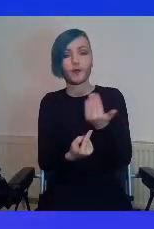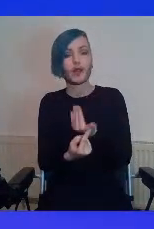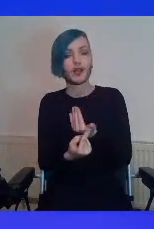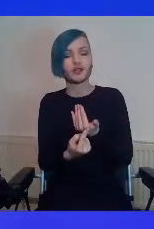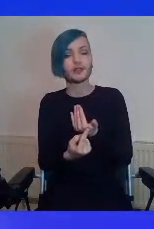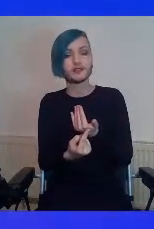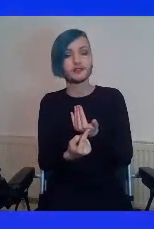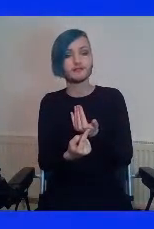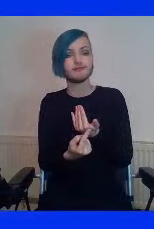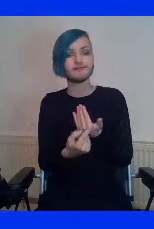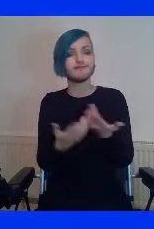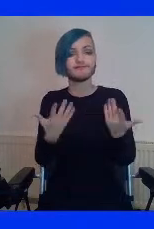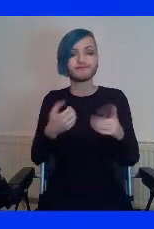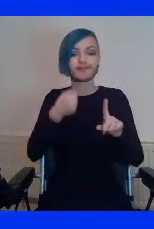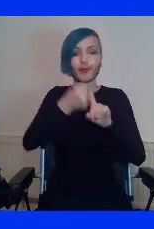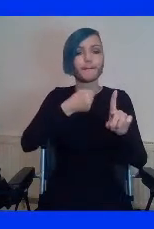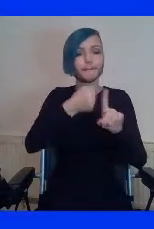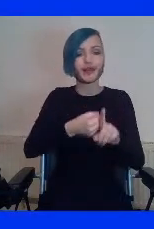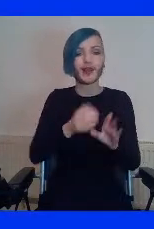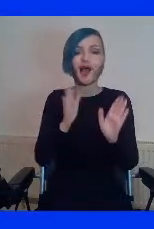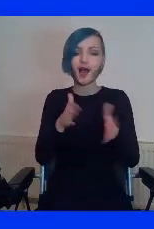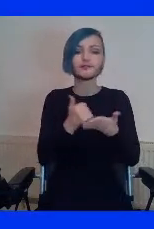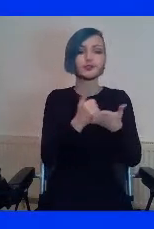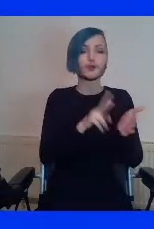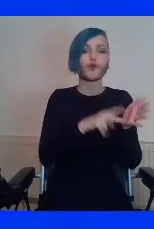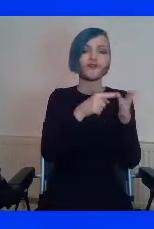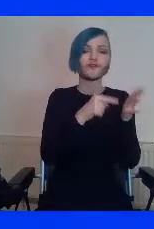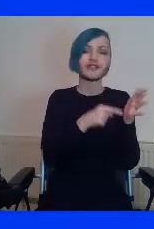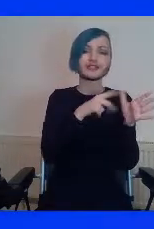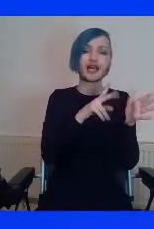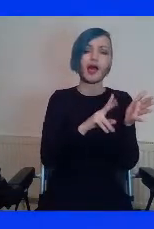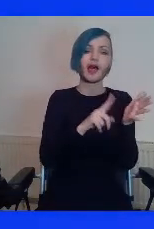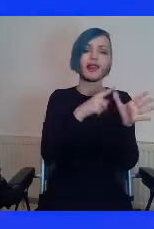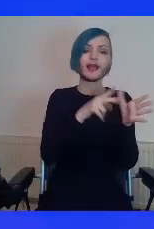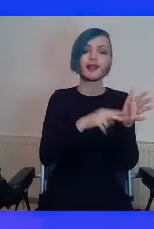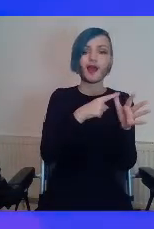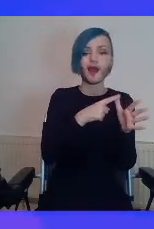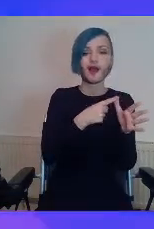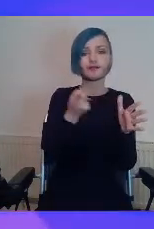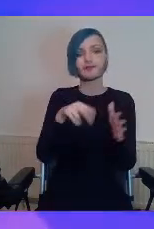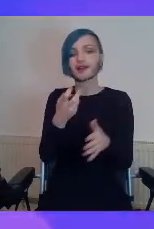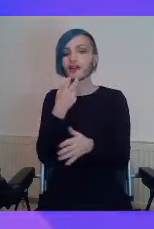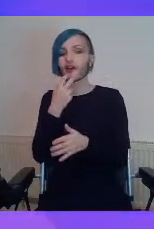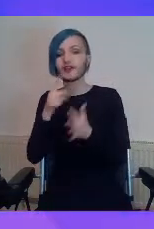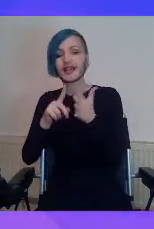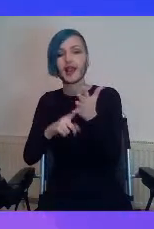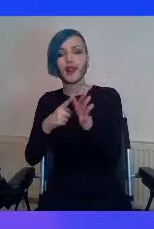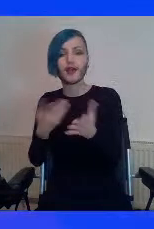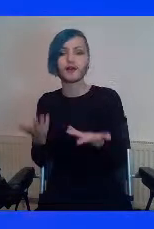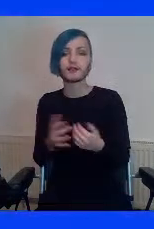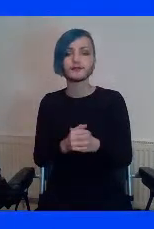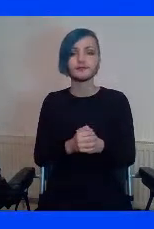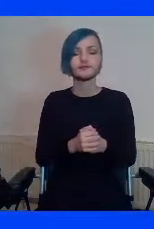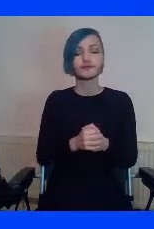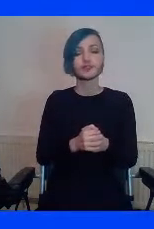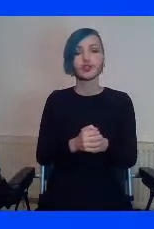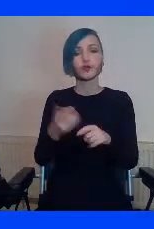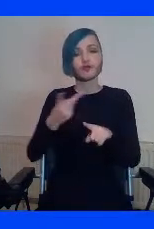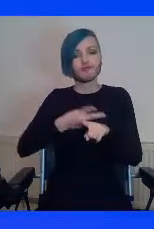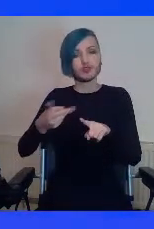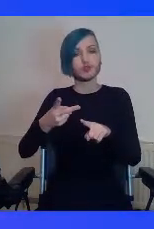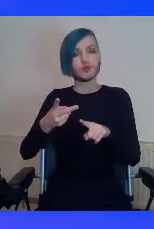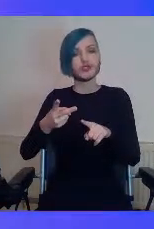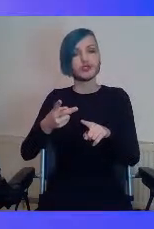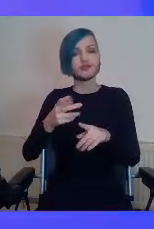Vitalina and Auntie Ella. And we must take, you know, like during the next 2 weeks, you know, I want